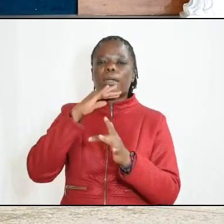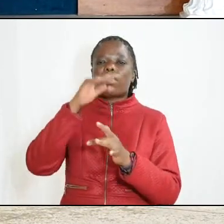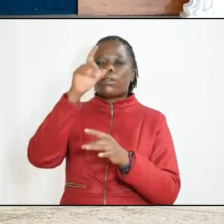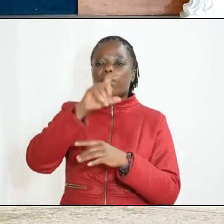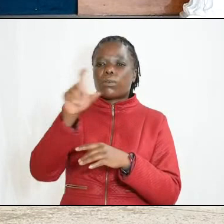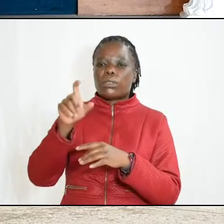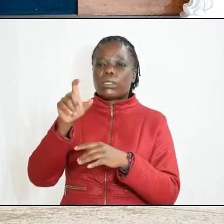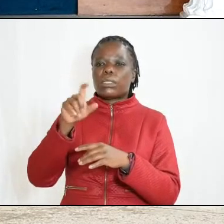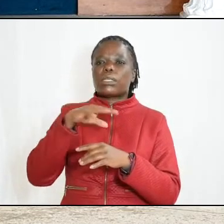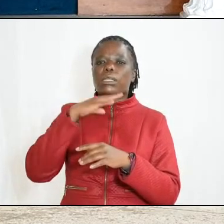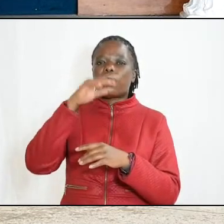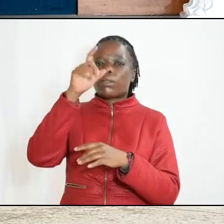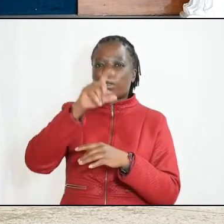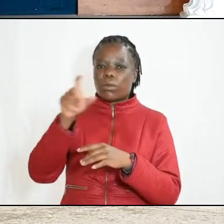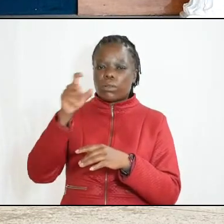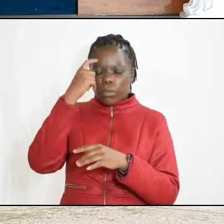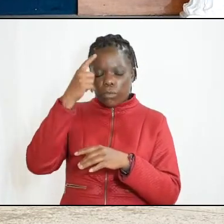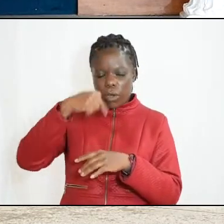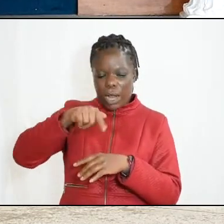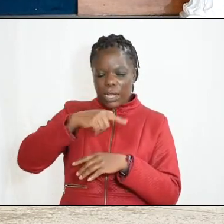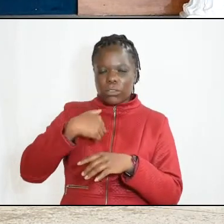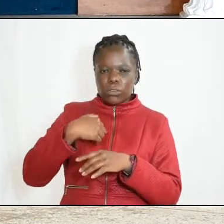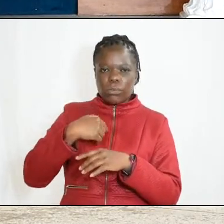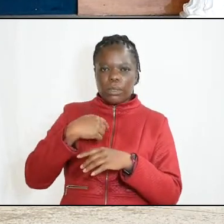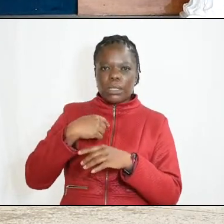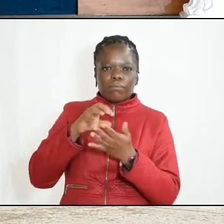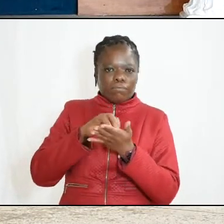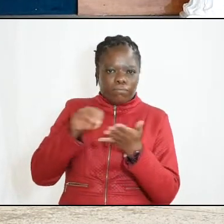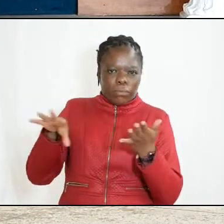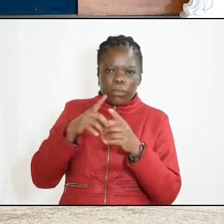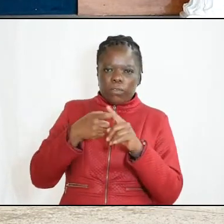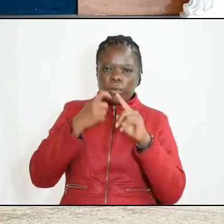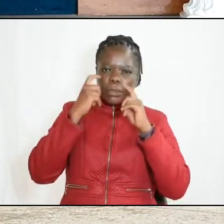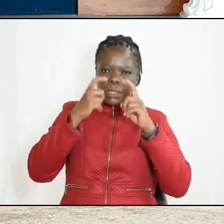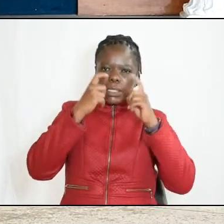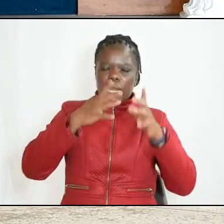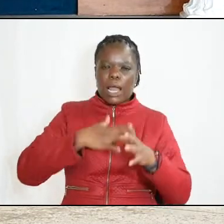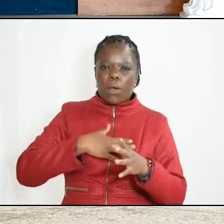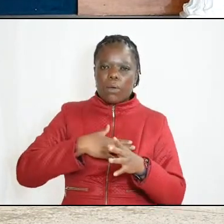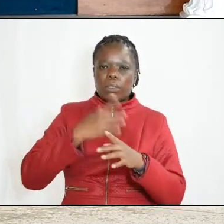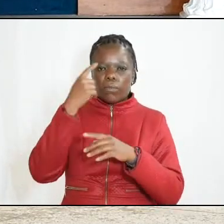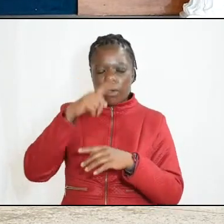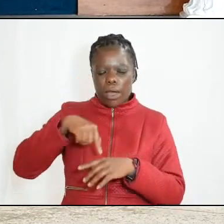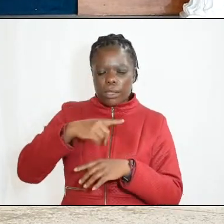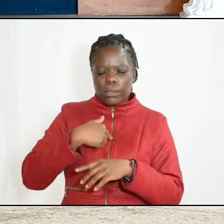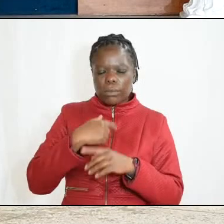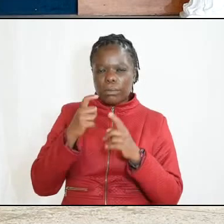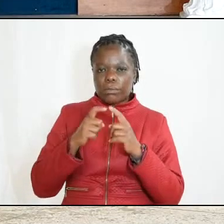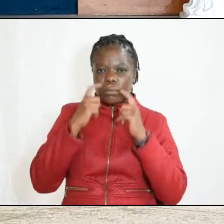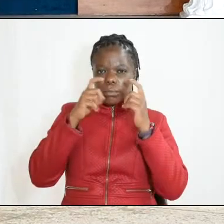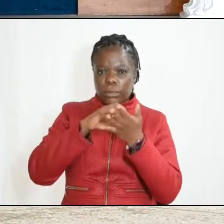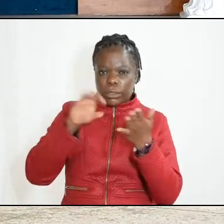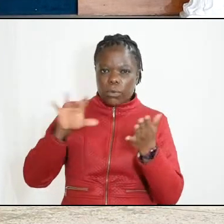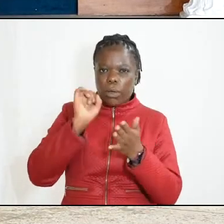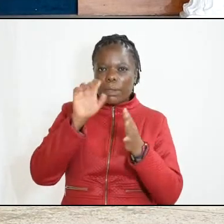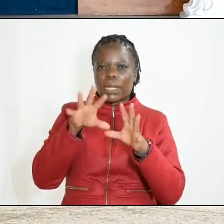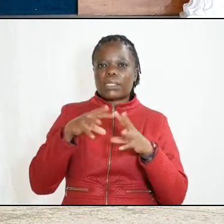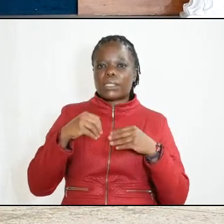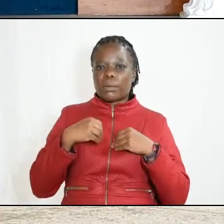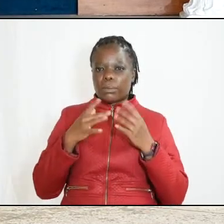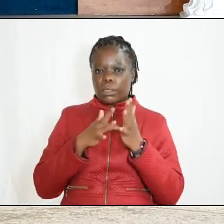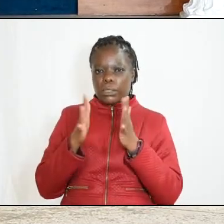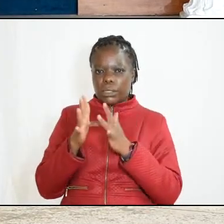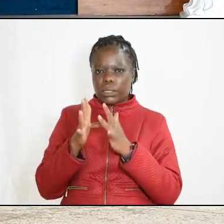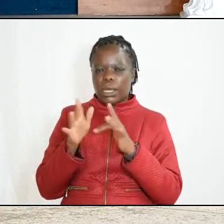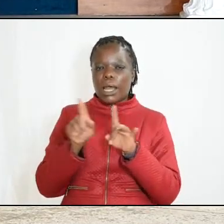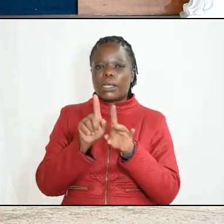He died on the cross for us to be saved from our sins. For us to be saved from our sins, we must accept Jesus as the